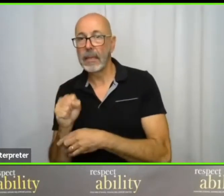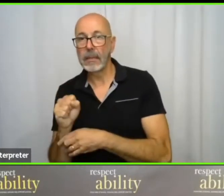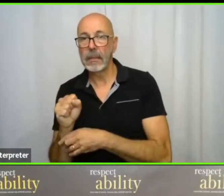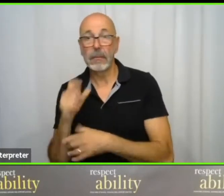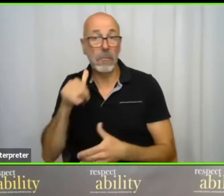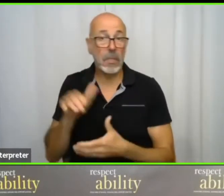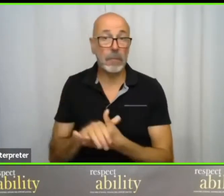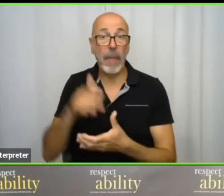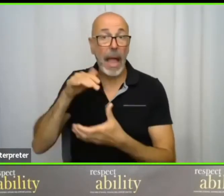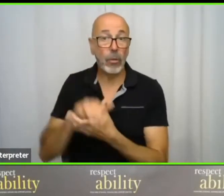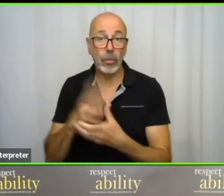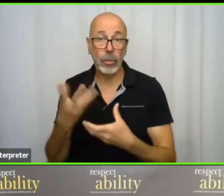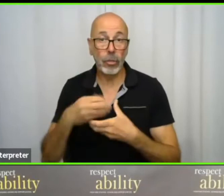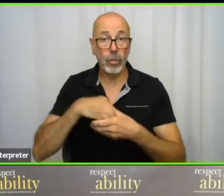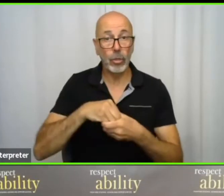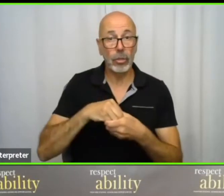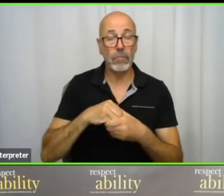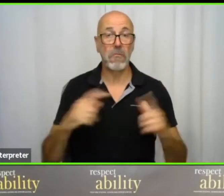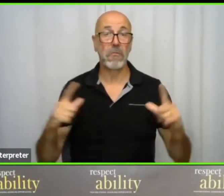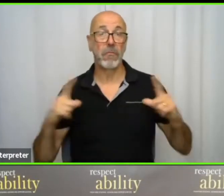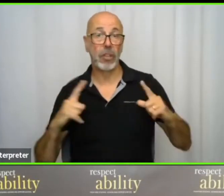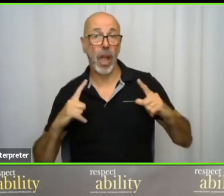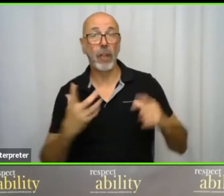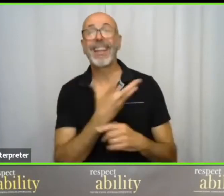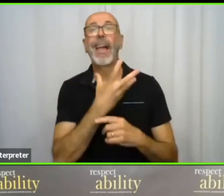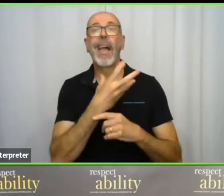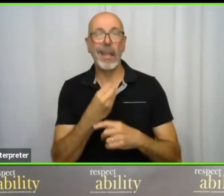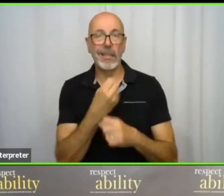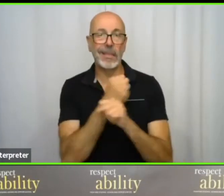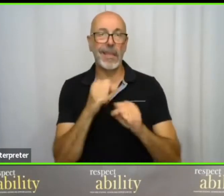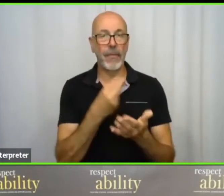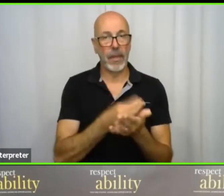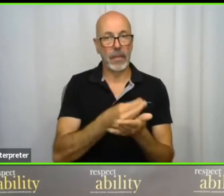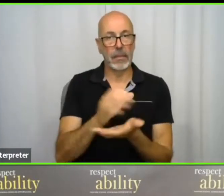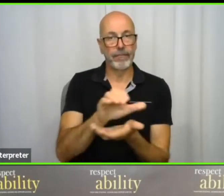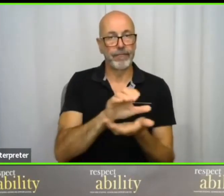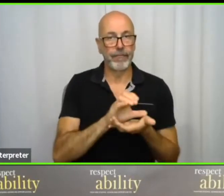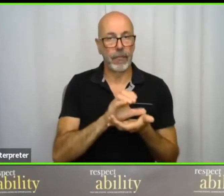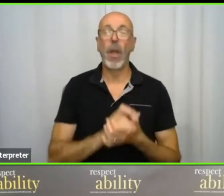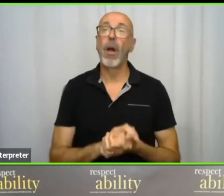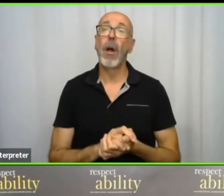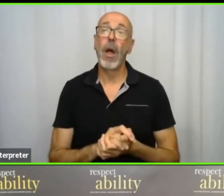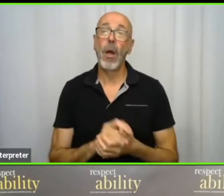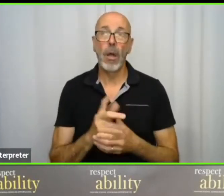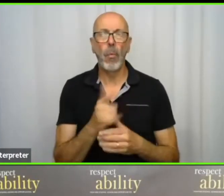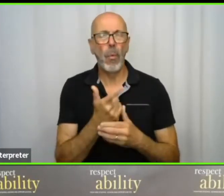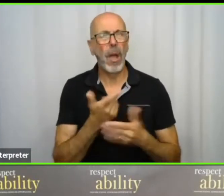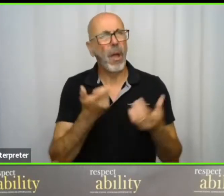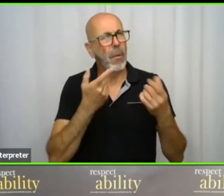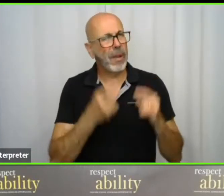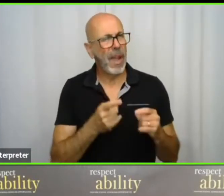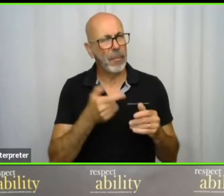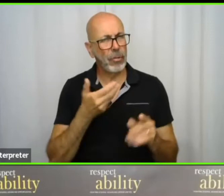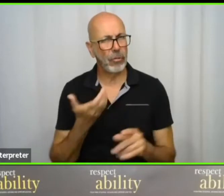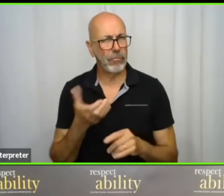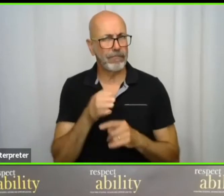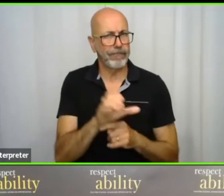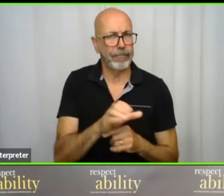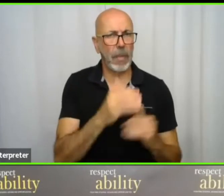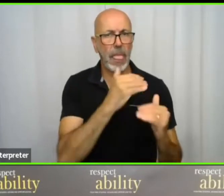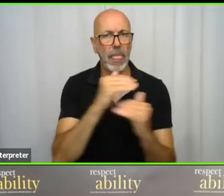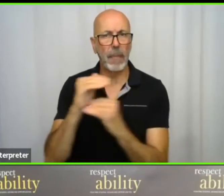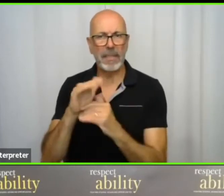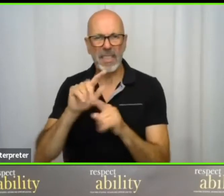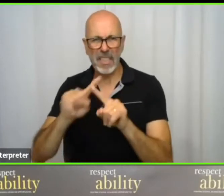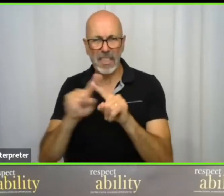inclusion, retirement, and savings. And all of those, whenever you put limits on all of those different